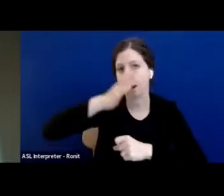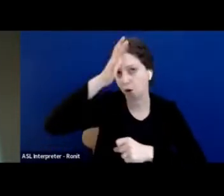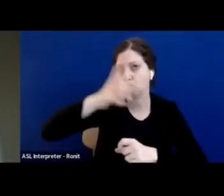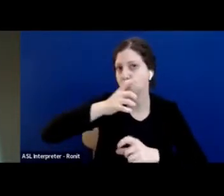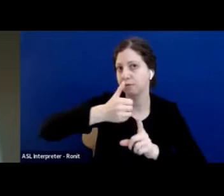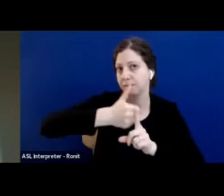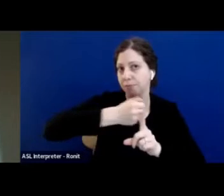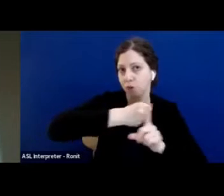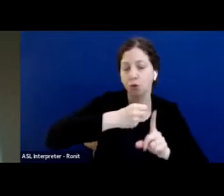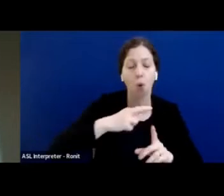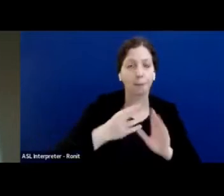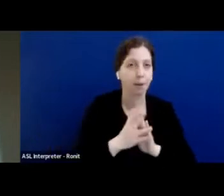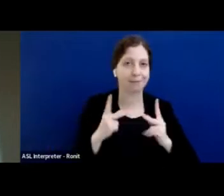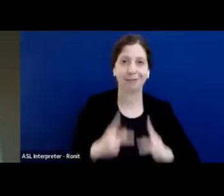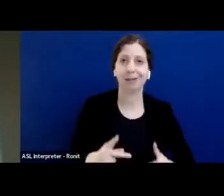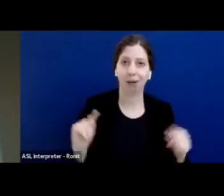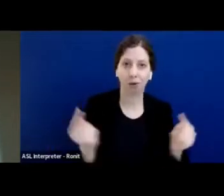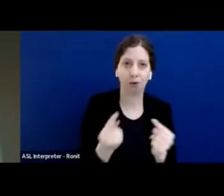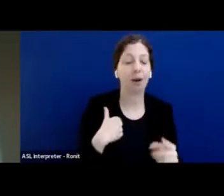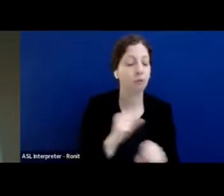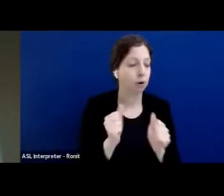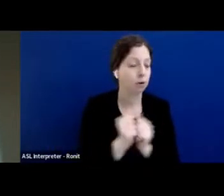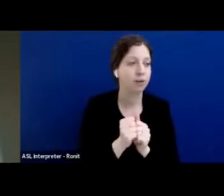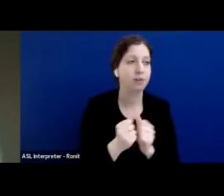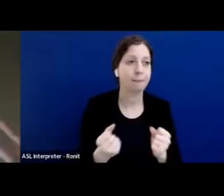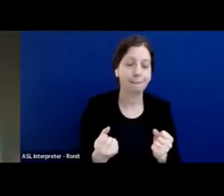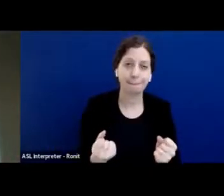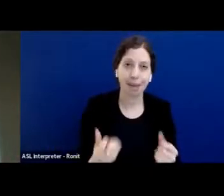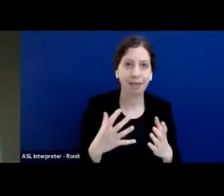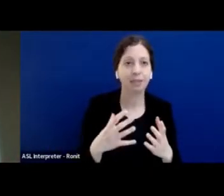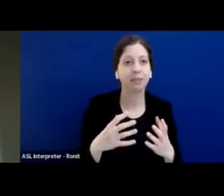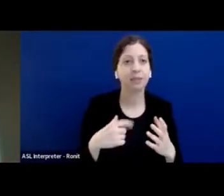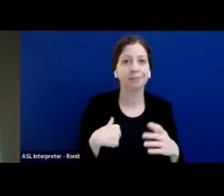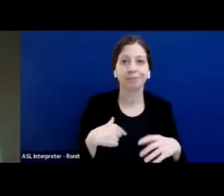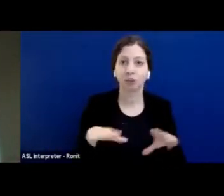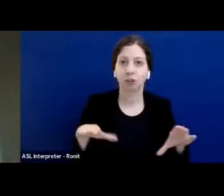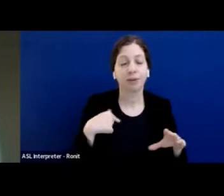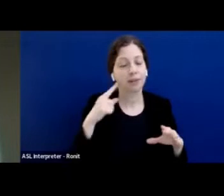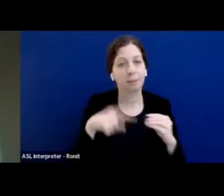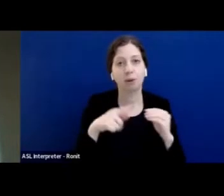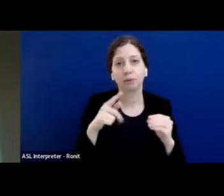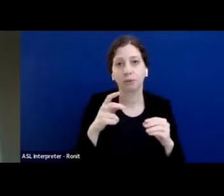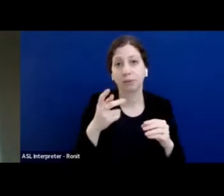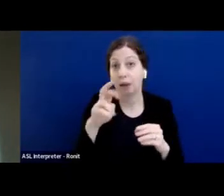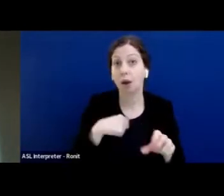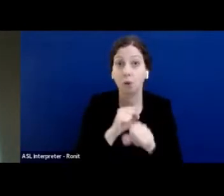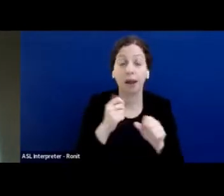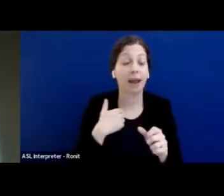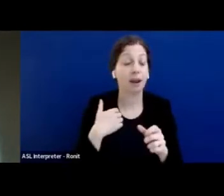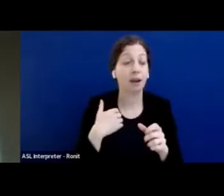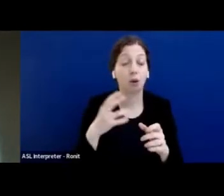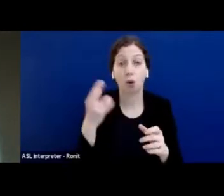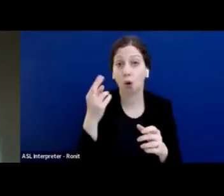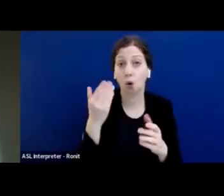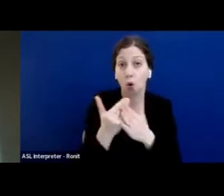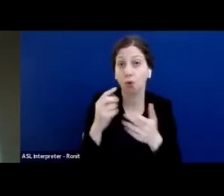hurt. I've worked with many victims who have had toddlers, and we think again about the impact of brain injury. I actually had a close friend who had